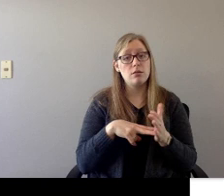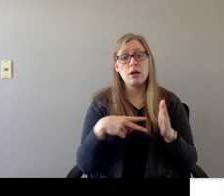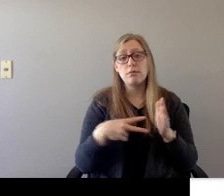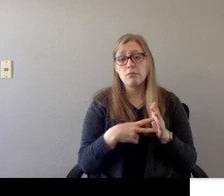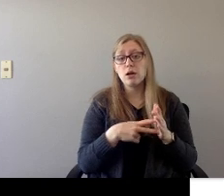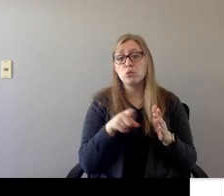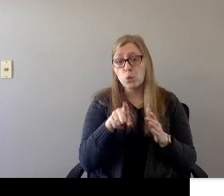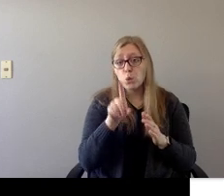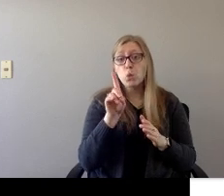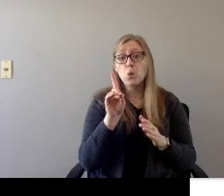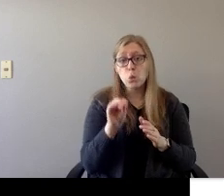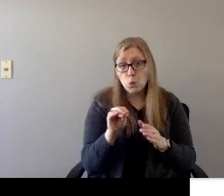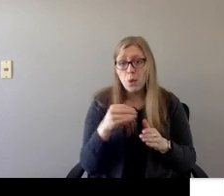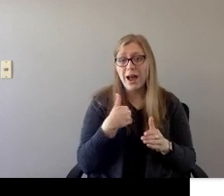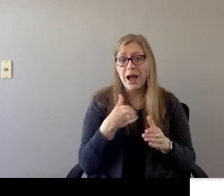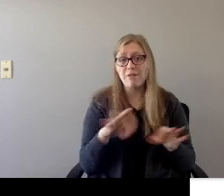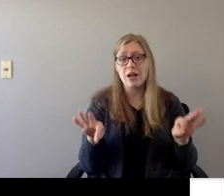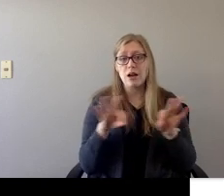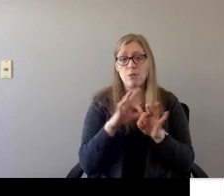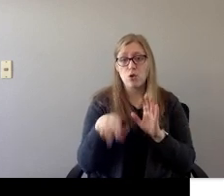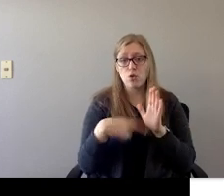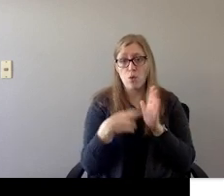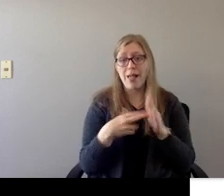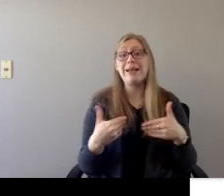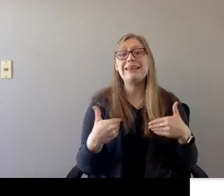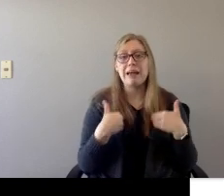role. Young people do play an important role.